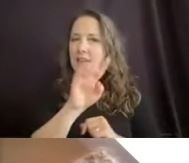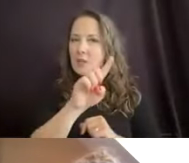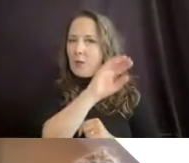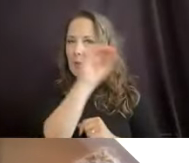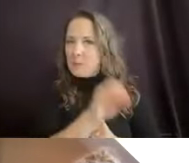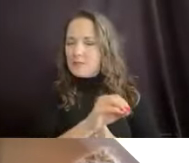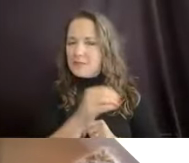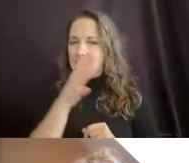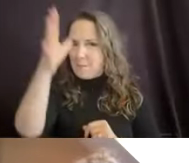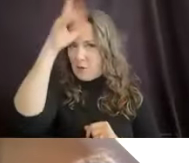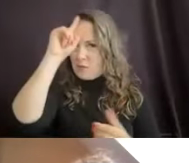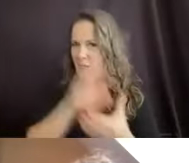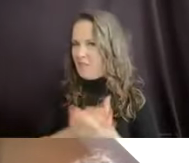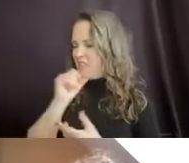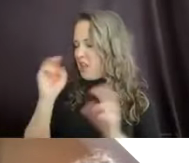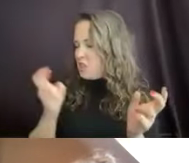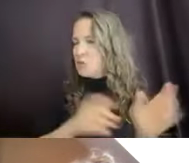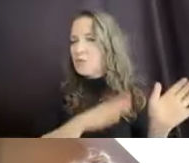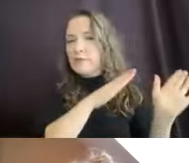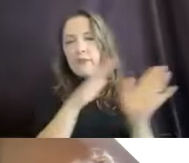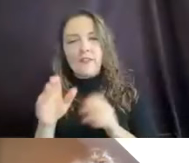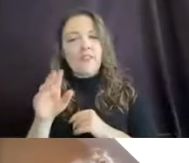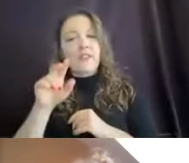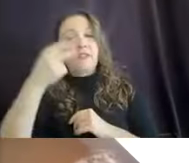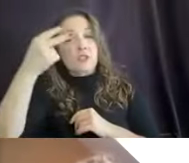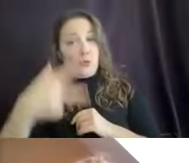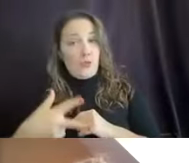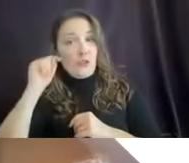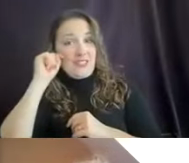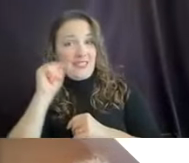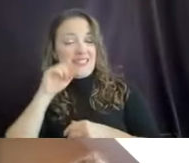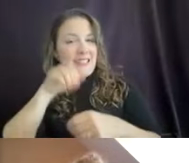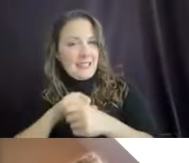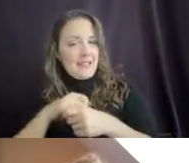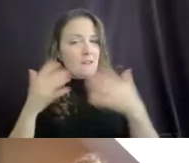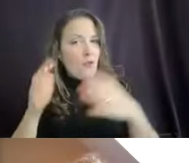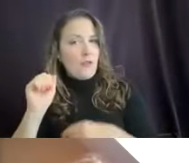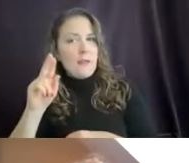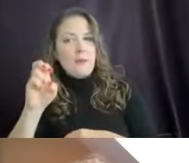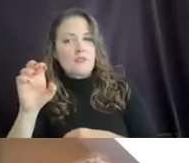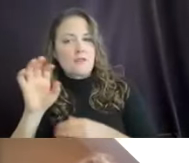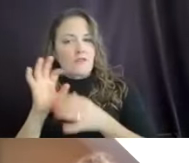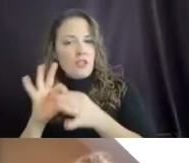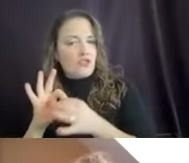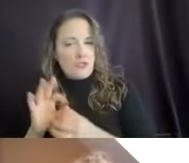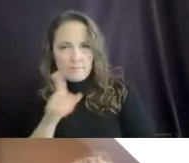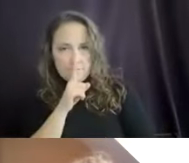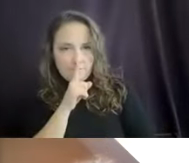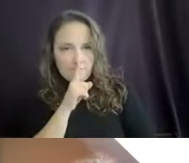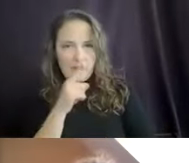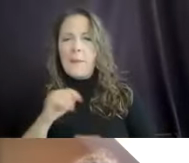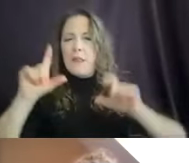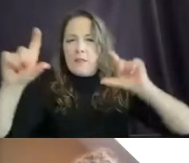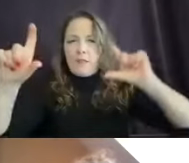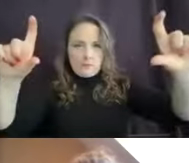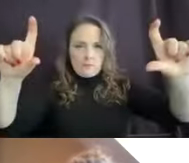dating violence is not an issue, and 2/3 of teens in an abusive relationship never tell anyone about it. I'm going to keep those up. because